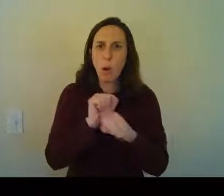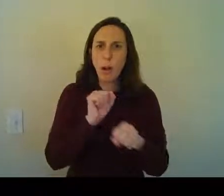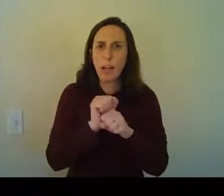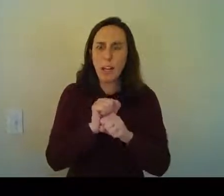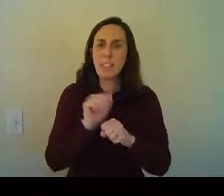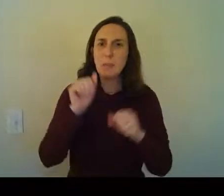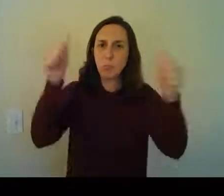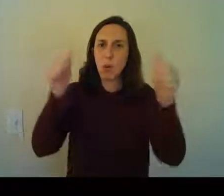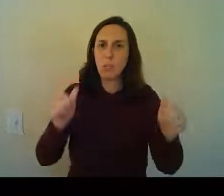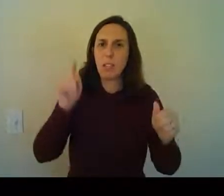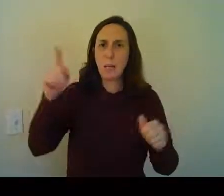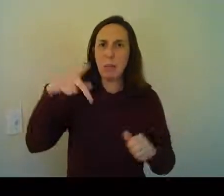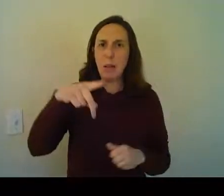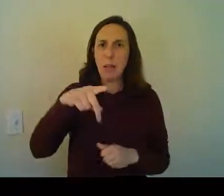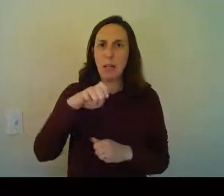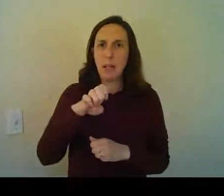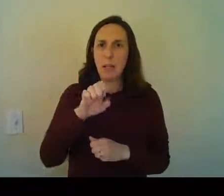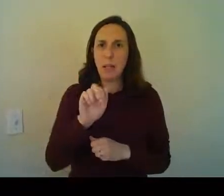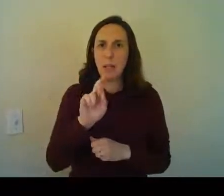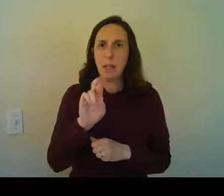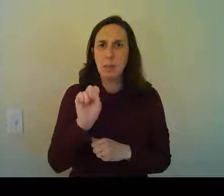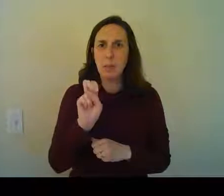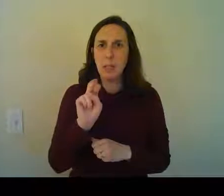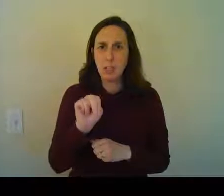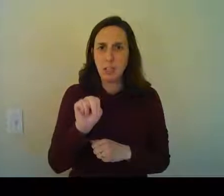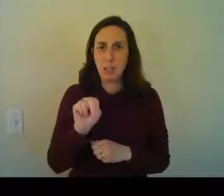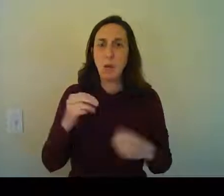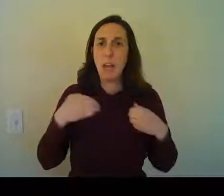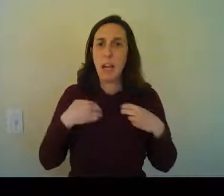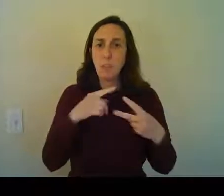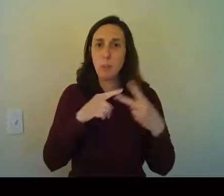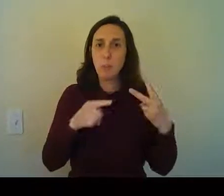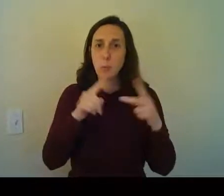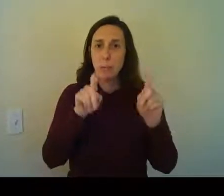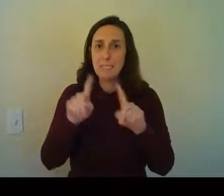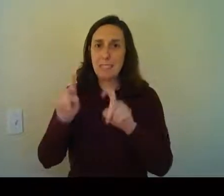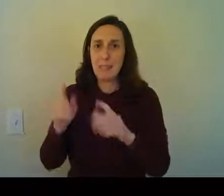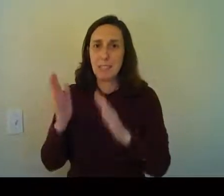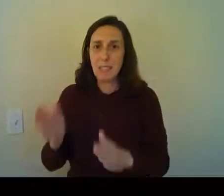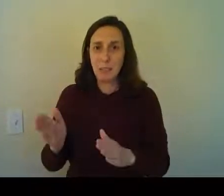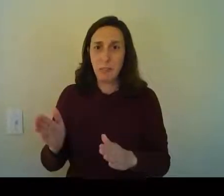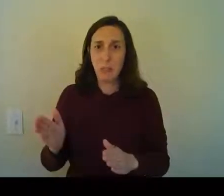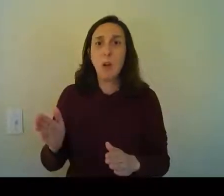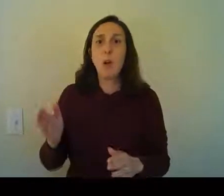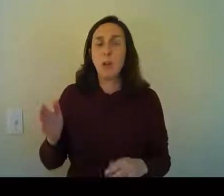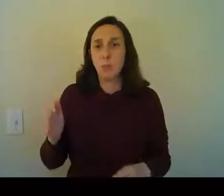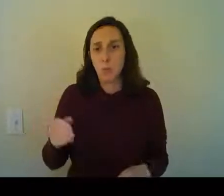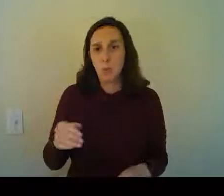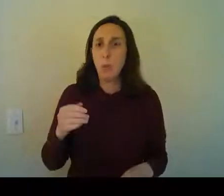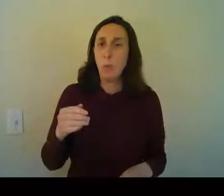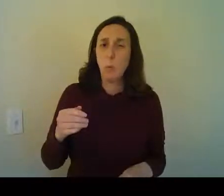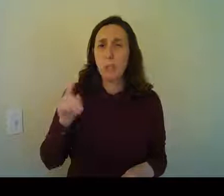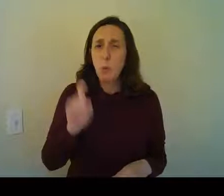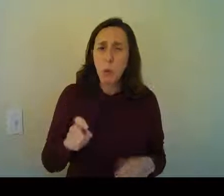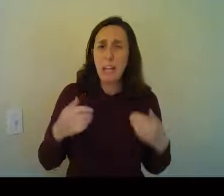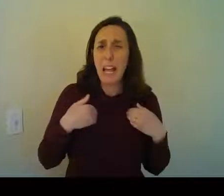I will have the last two exams. We're going to have there's due to be an exam on Chapter 4. I'm right about